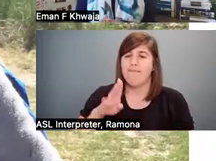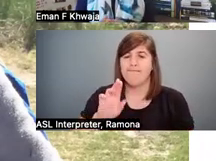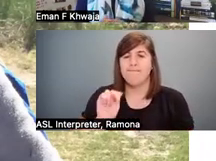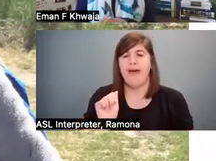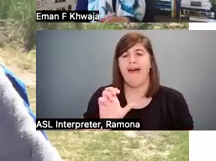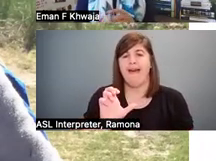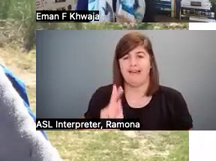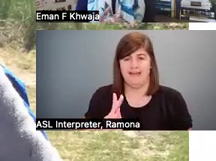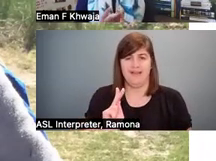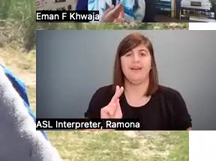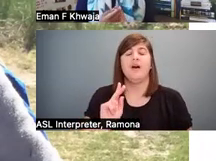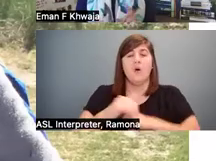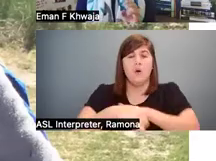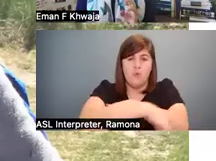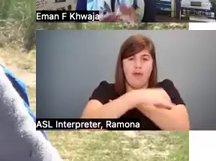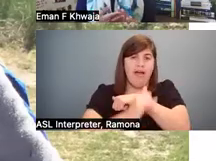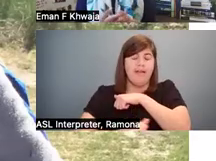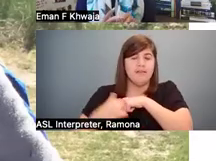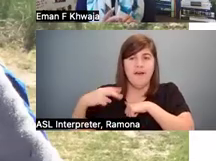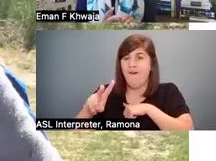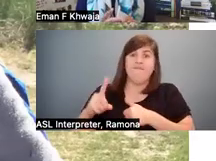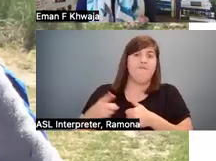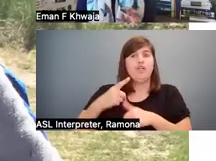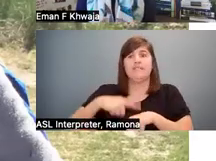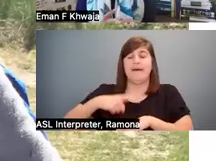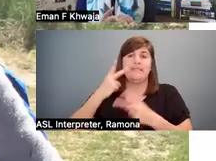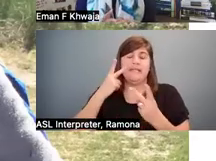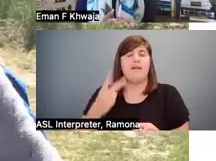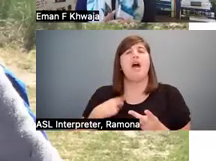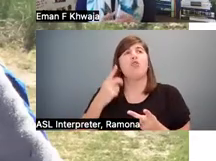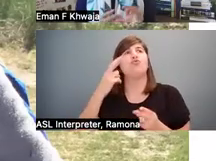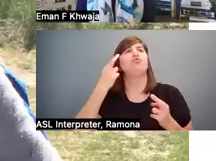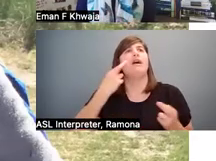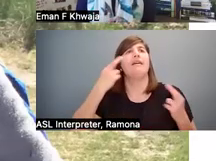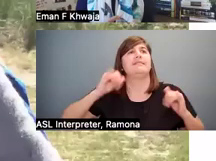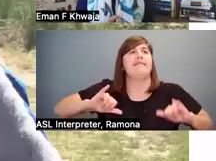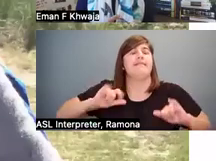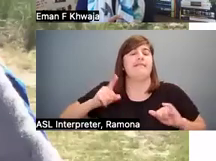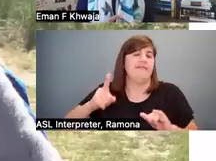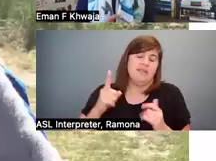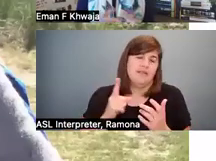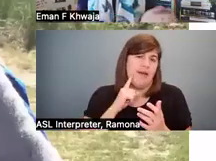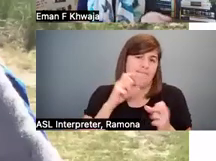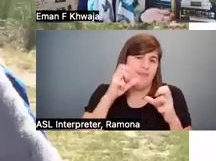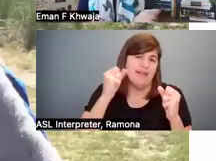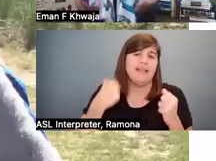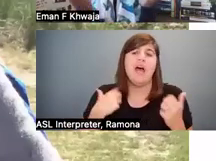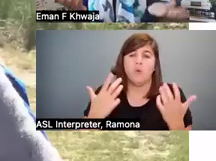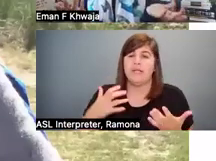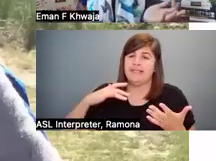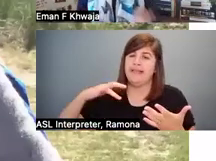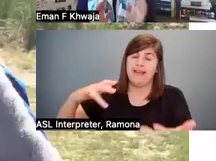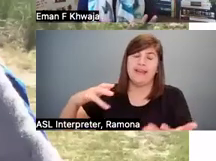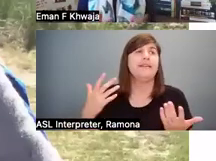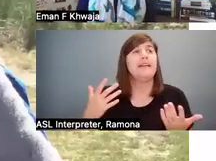I realized whales were amazing. I love being on boats, and I want to study whales for a very, very long time. How long exactly? No